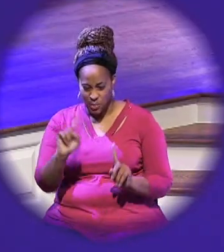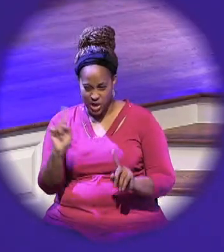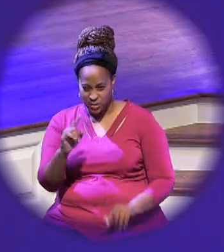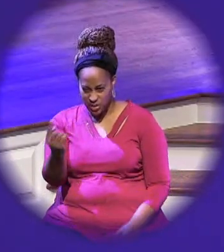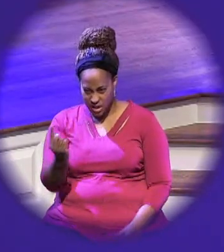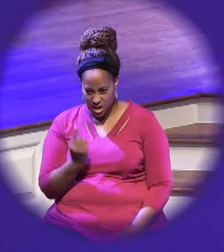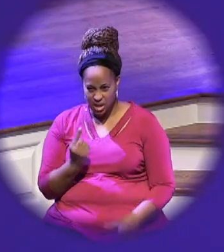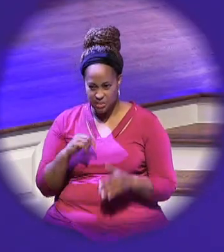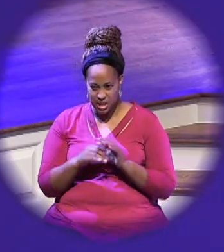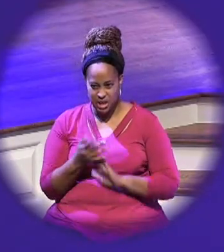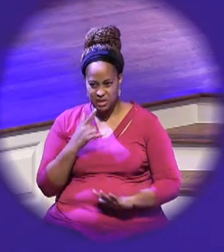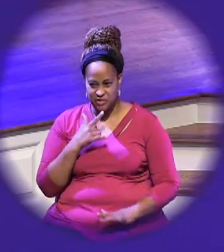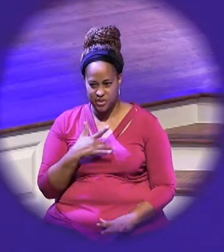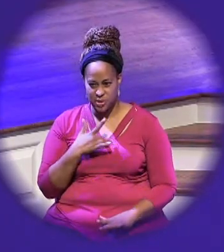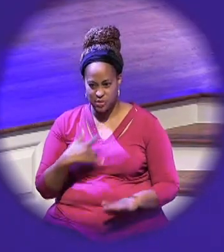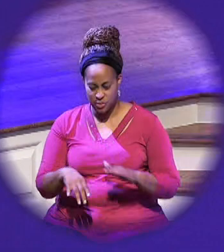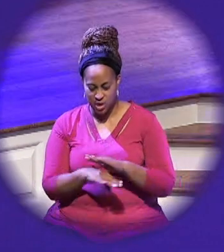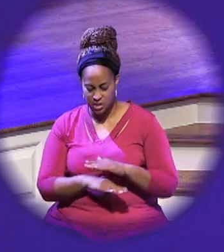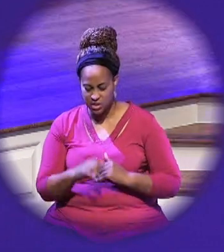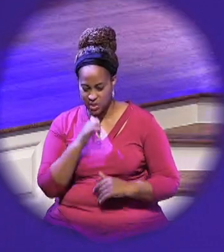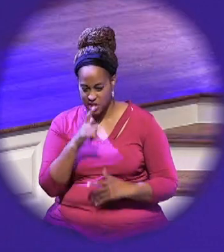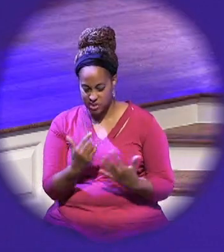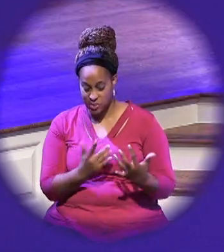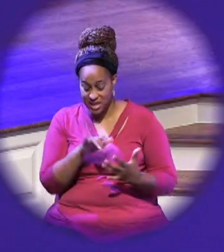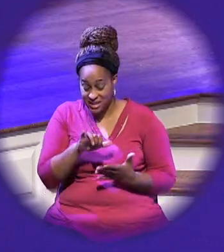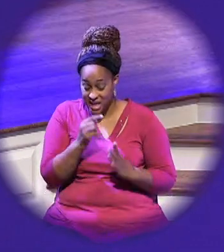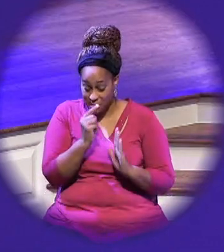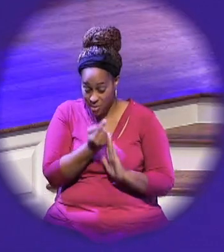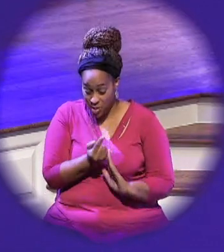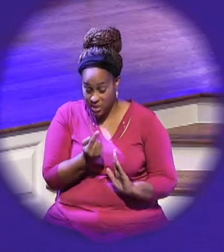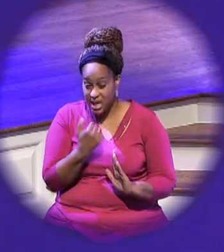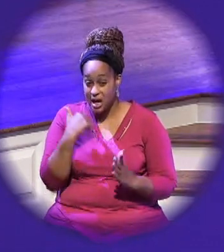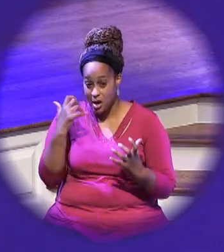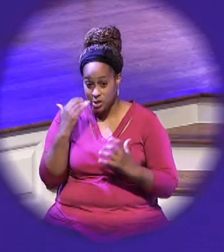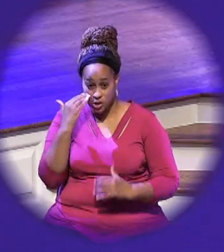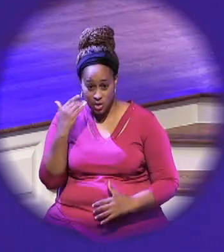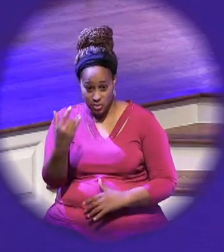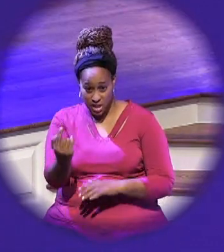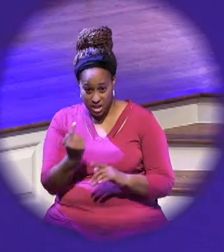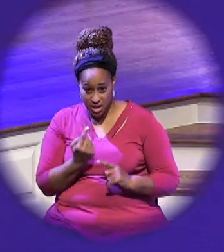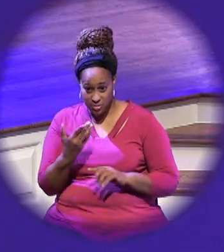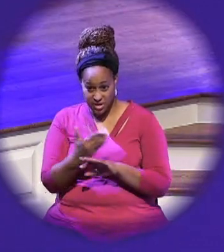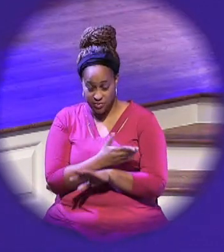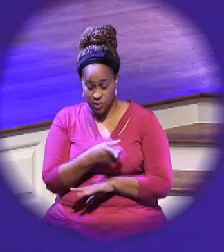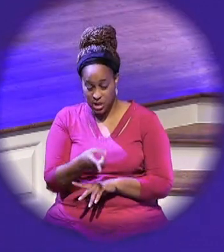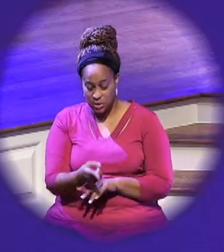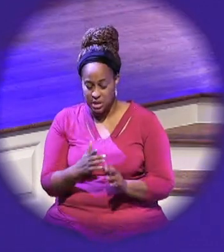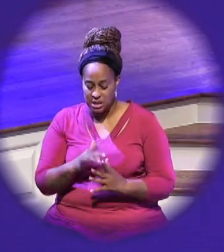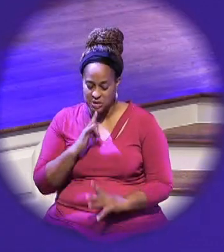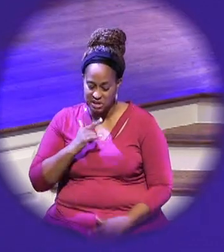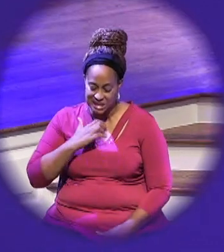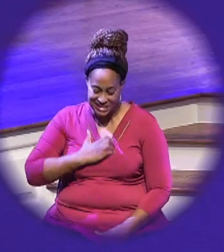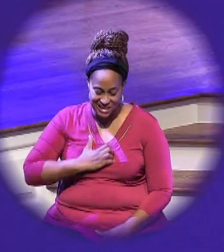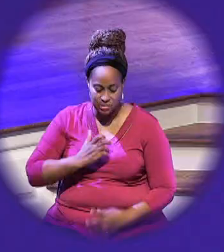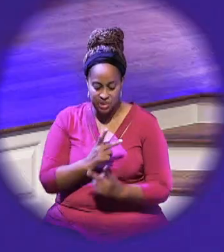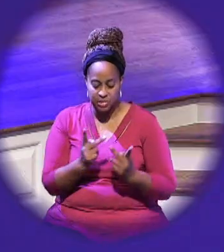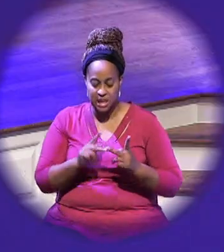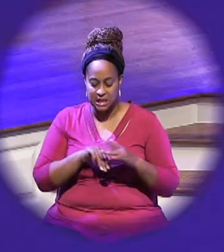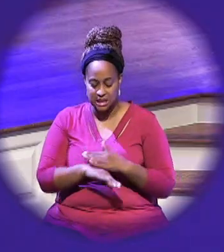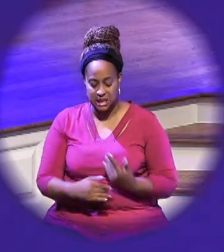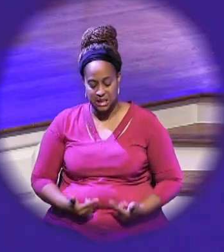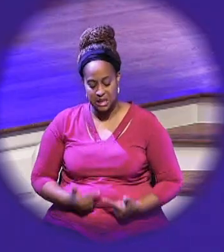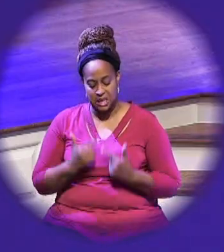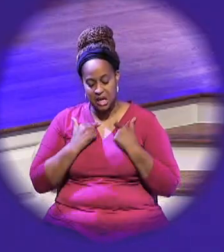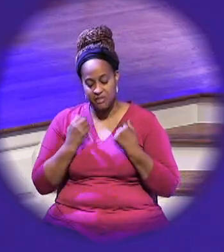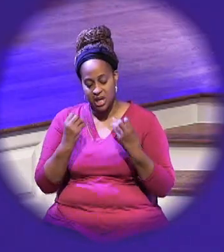you're in at rock bottom. You don't have to wait till that moment. I want you to know you can come before you get to that moment and we can talk. But lots of folks have come to